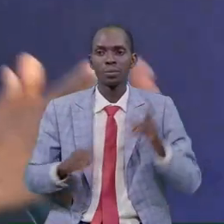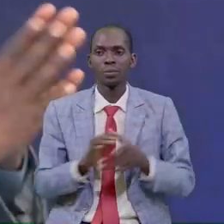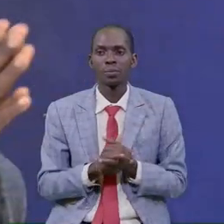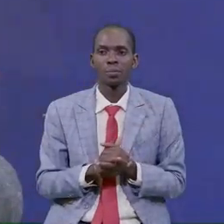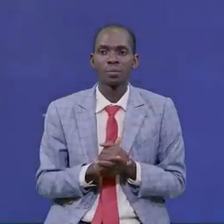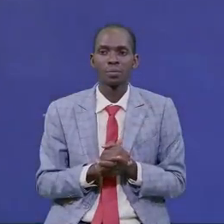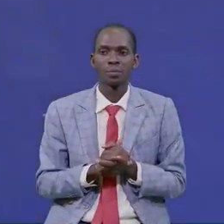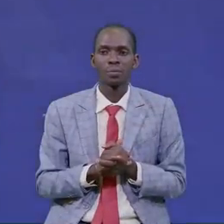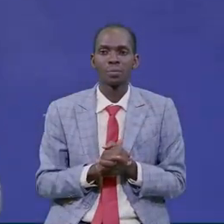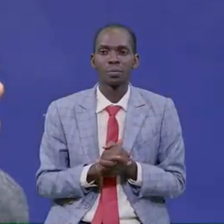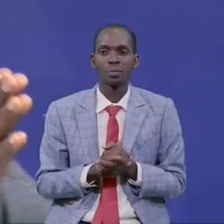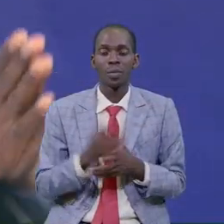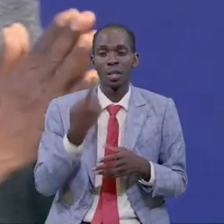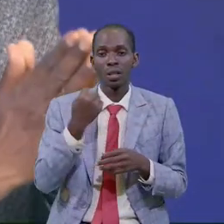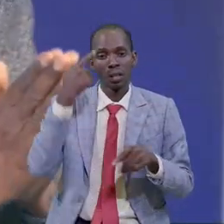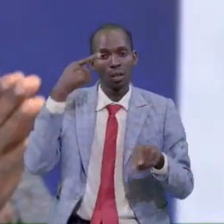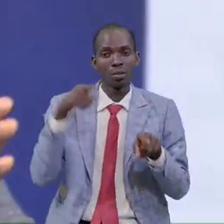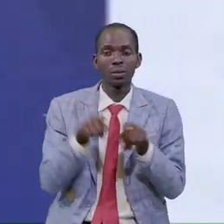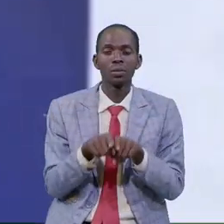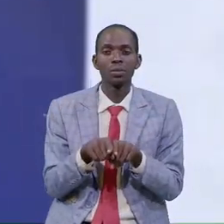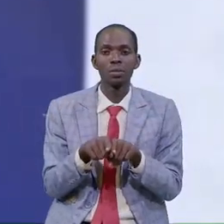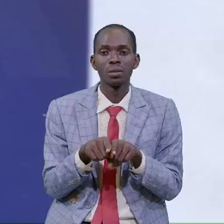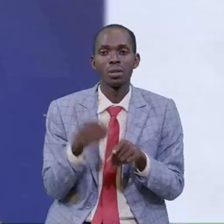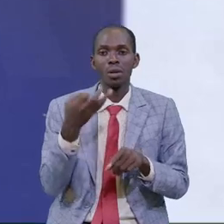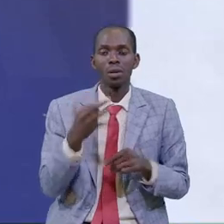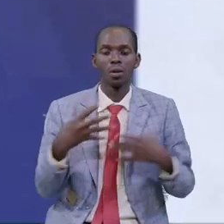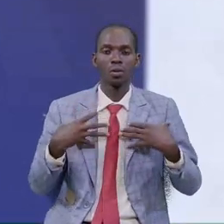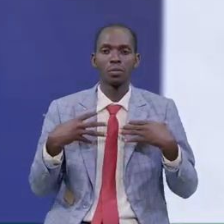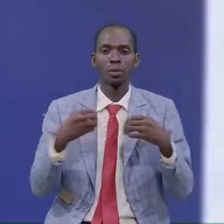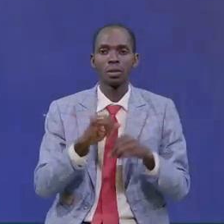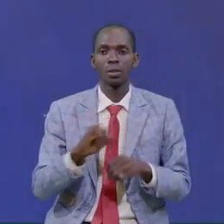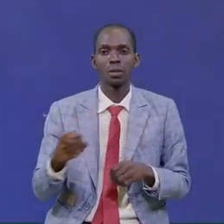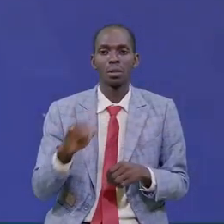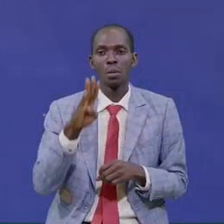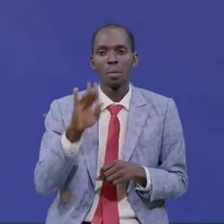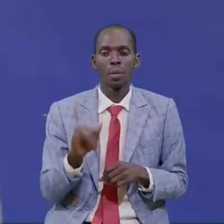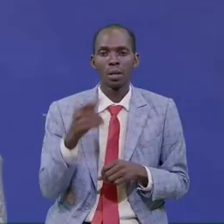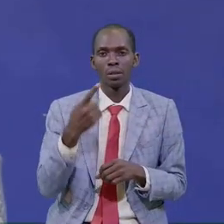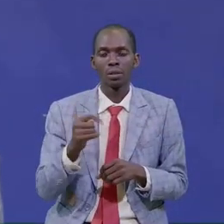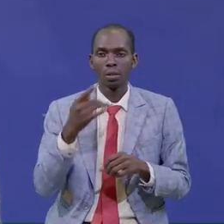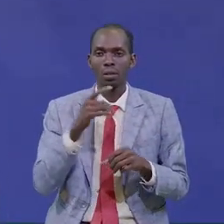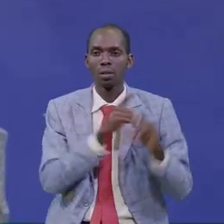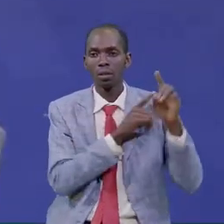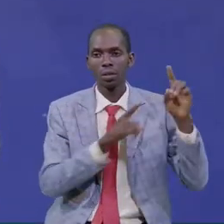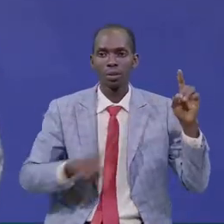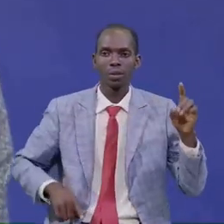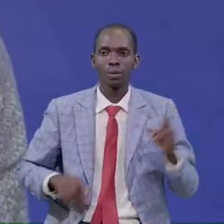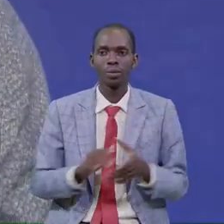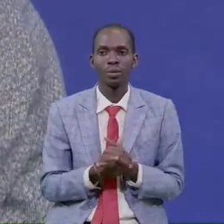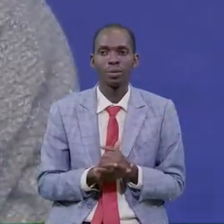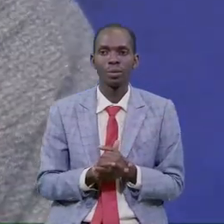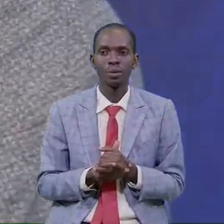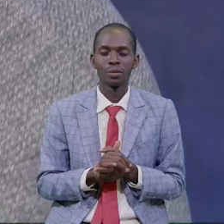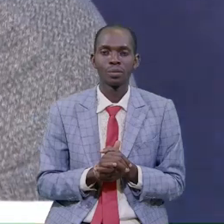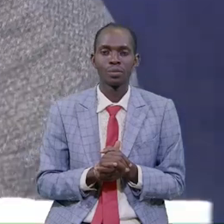focalise the sur l'alliance of de guérison par le Seigneur. The Lord. L'alliance de guérison par l'Éternel. What's the